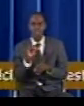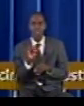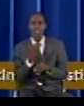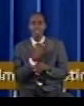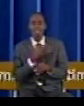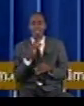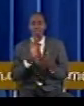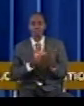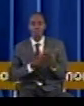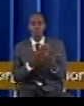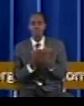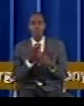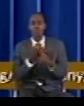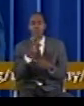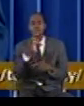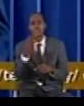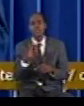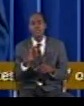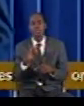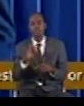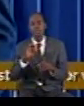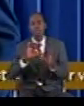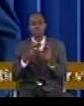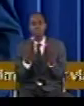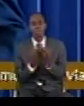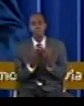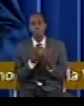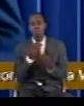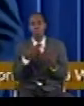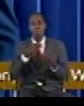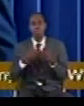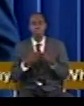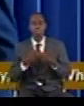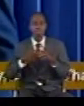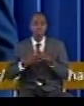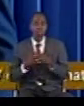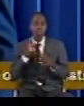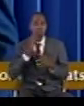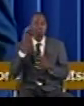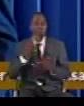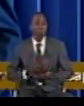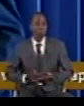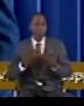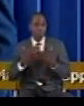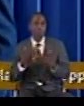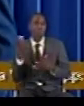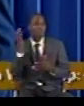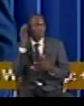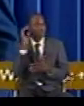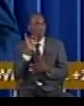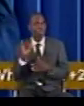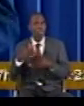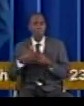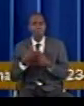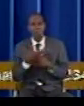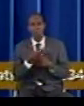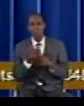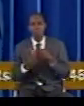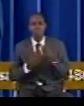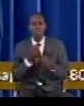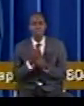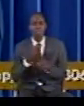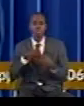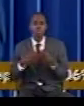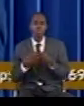of the family when the problem started. Actually, he was born normally, but after 3 years, the problem